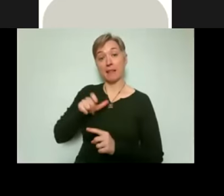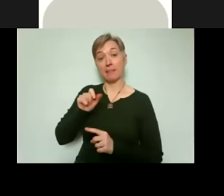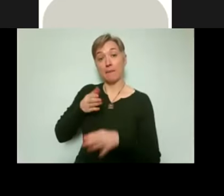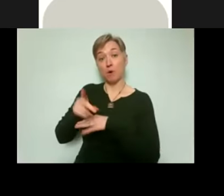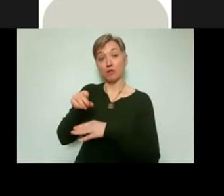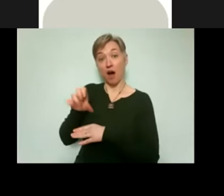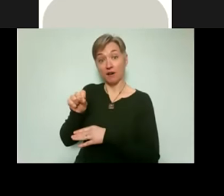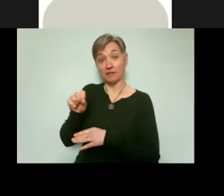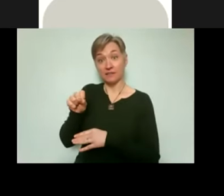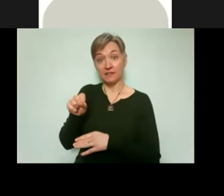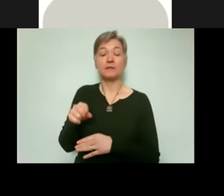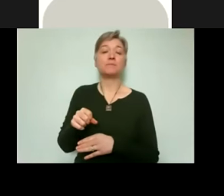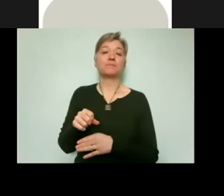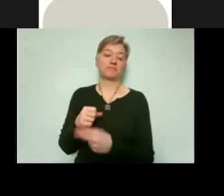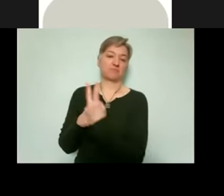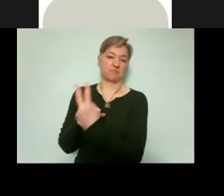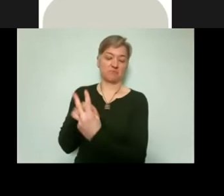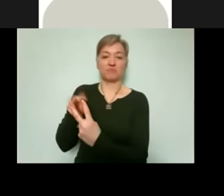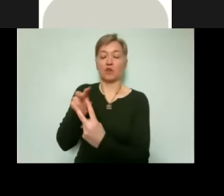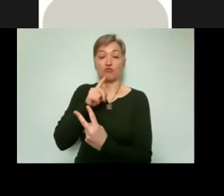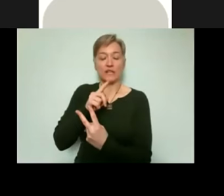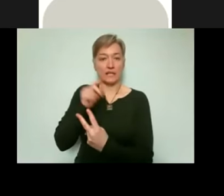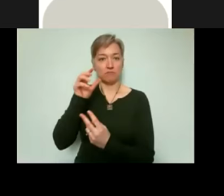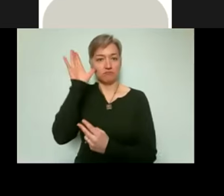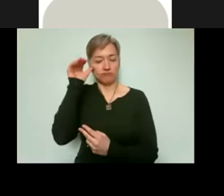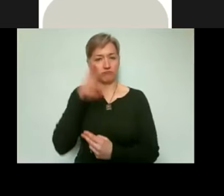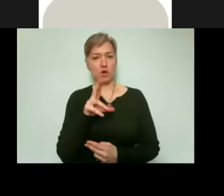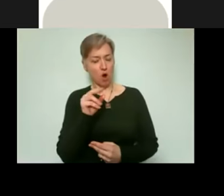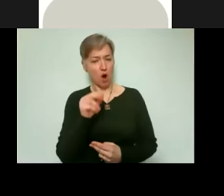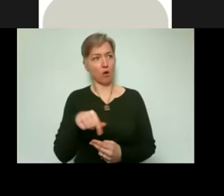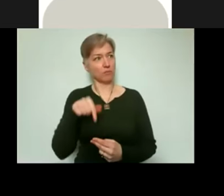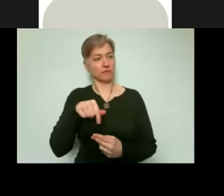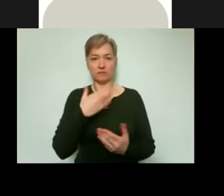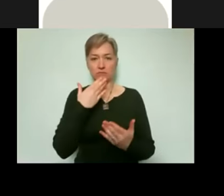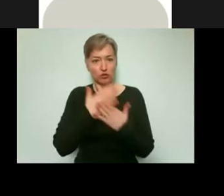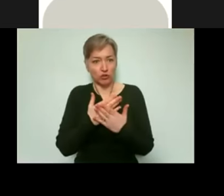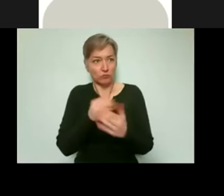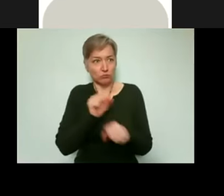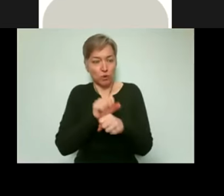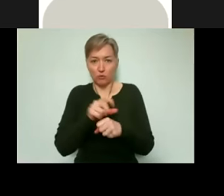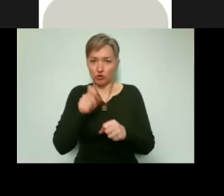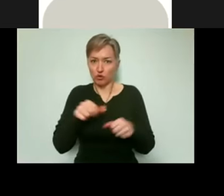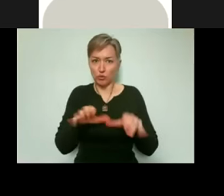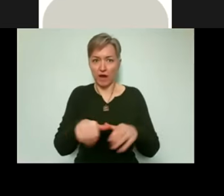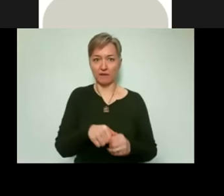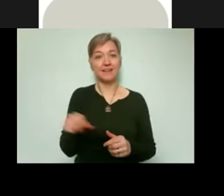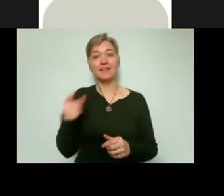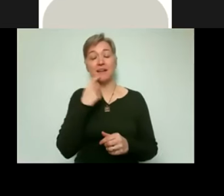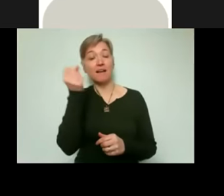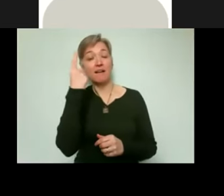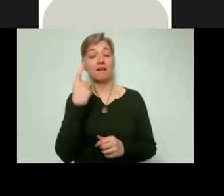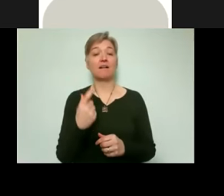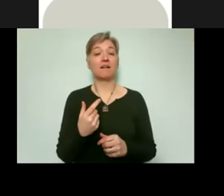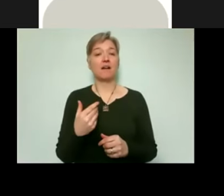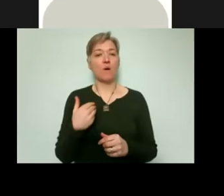Simon Musil and Matt Kaufman, they were adamant that, that this was a reasonable enterprise. And this is what they said. They said, look, we have a lot of